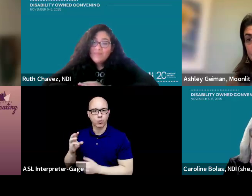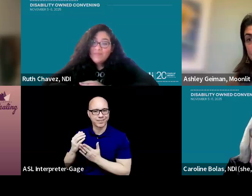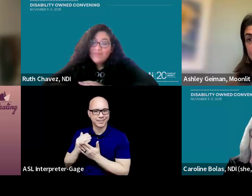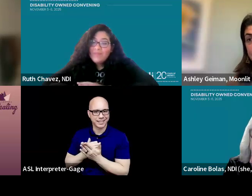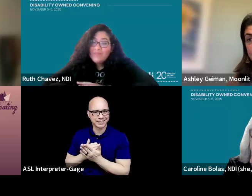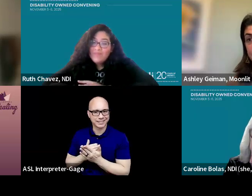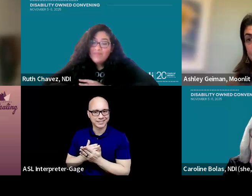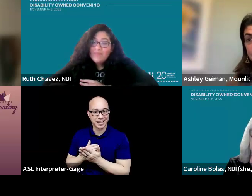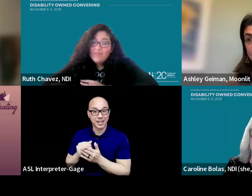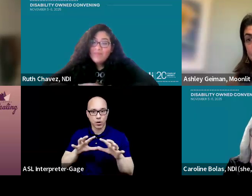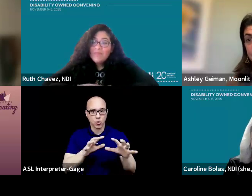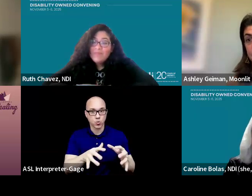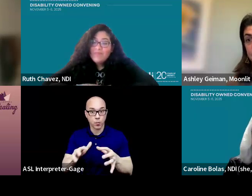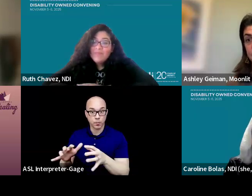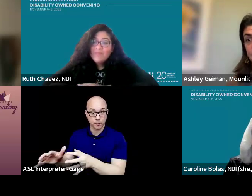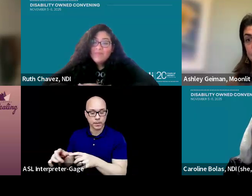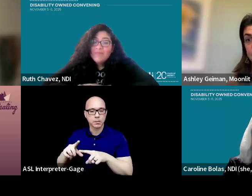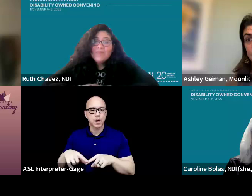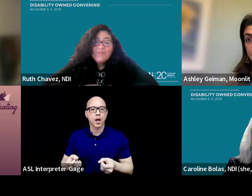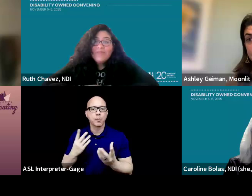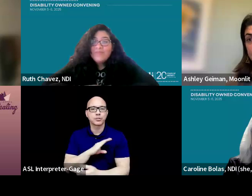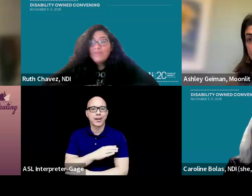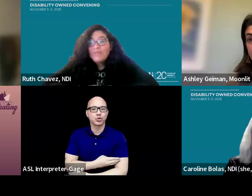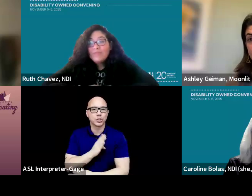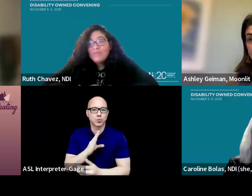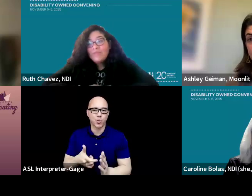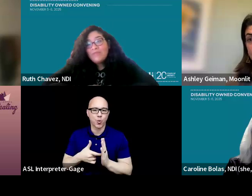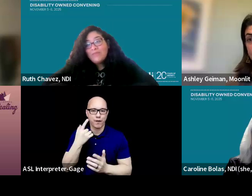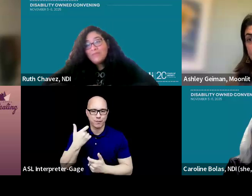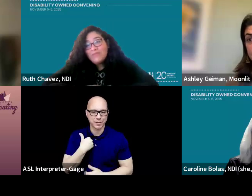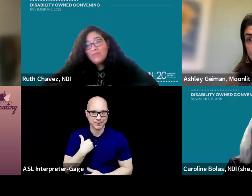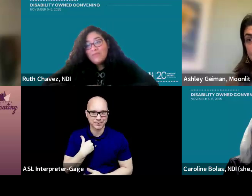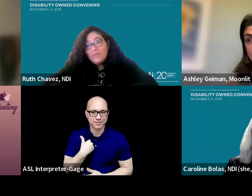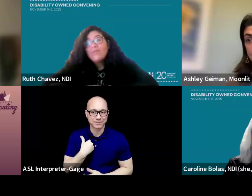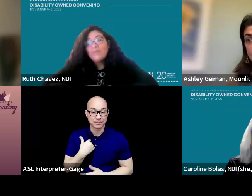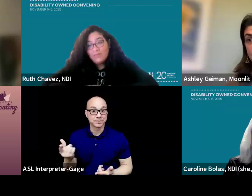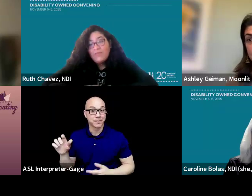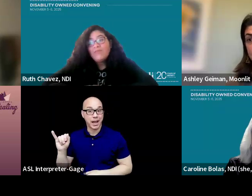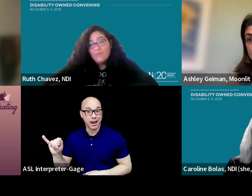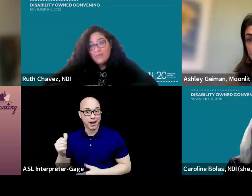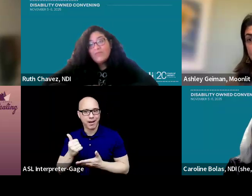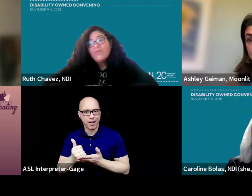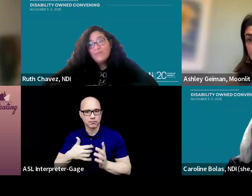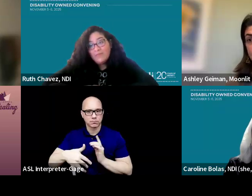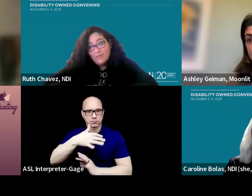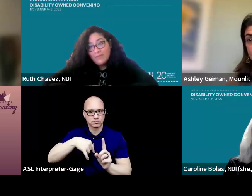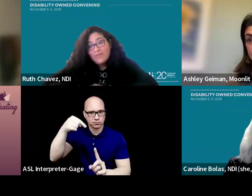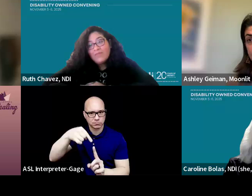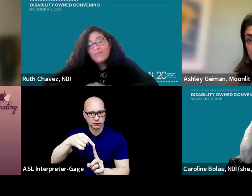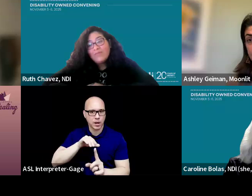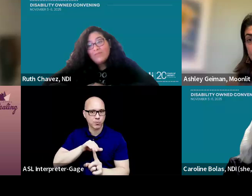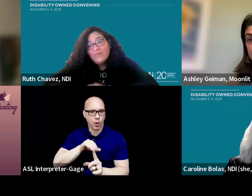much energy it will take me. So AI helps me to organize my day around that particular